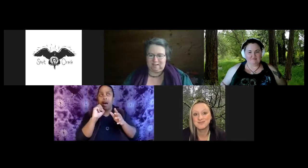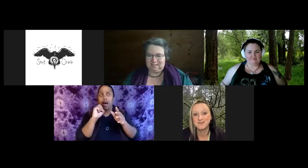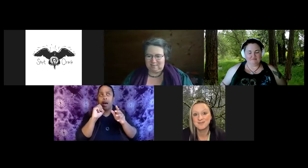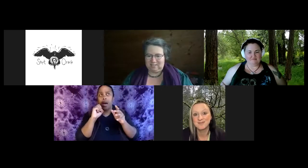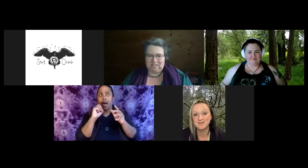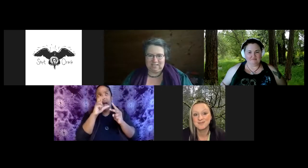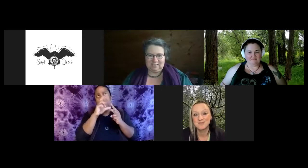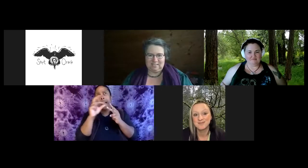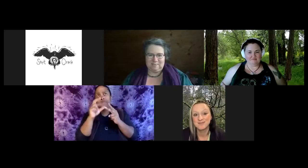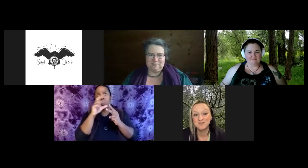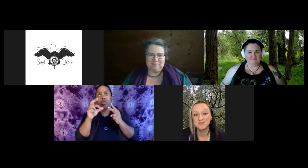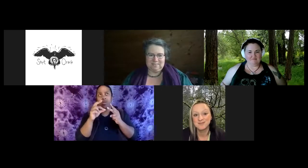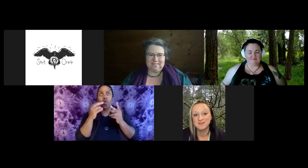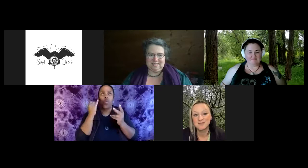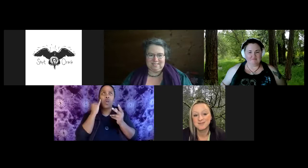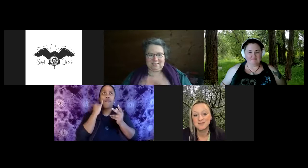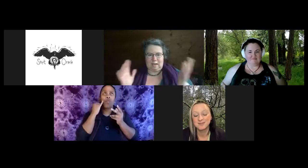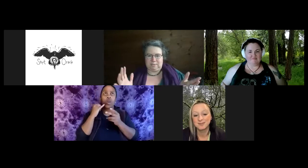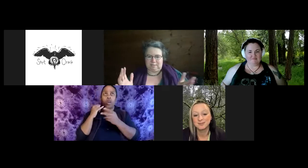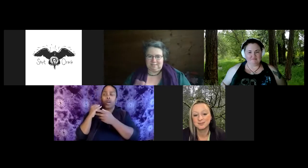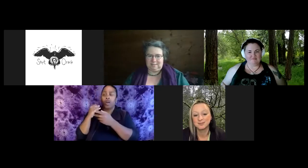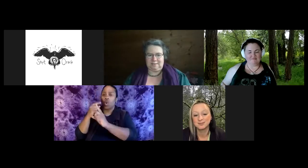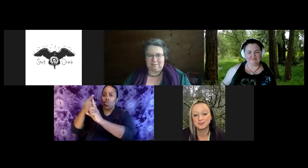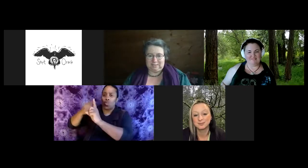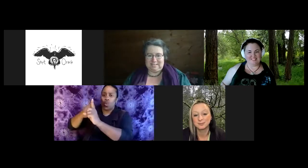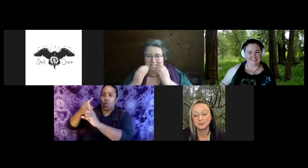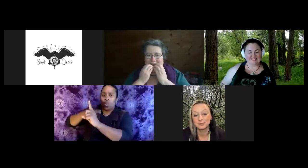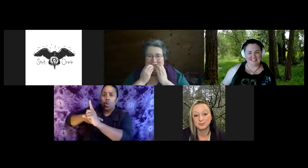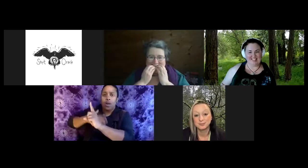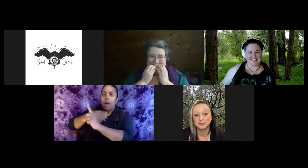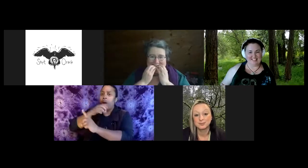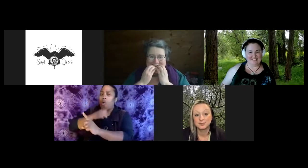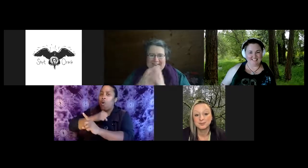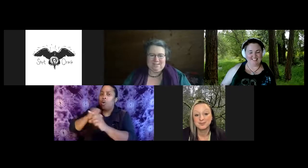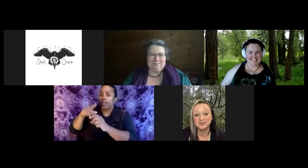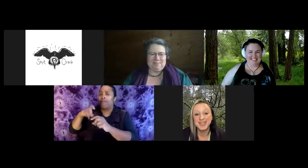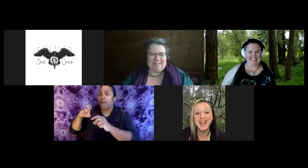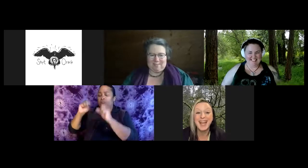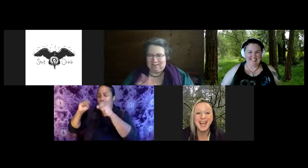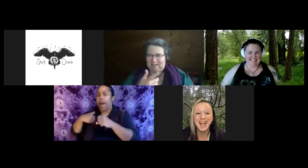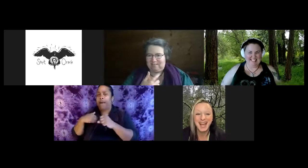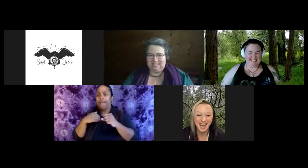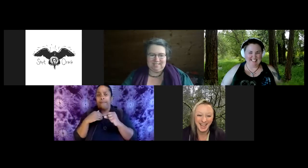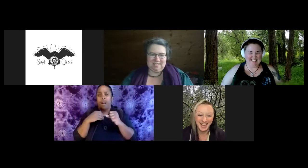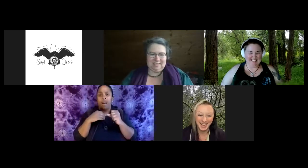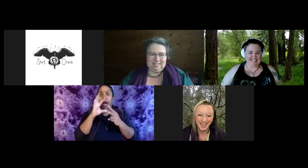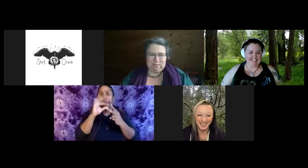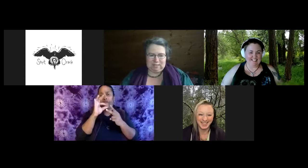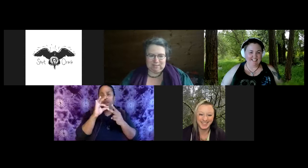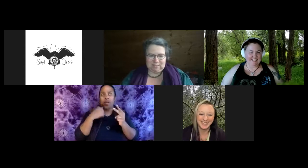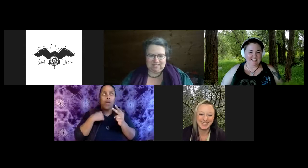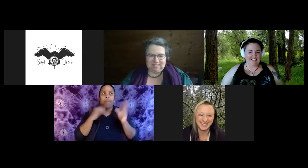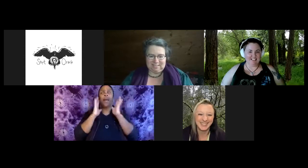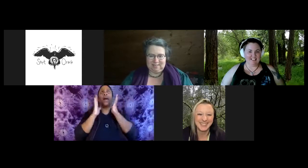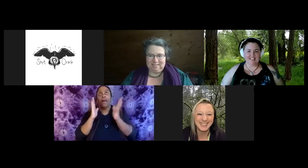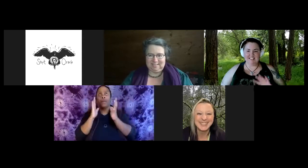the garage. Like we just feel like there's just options, but still. Yeah. All right. Shift Witch,